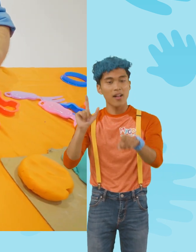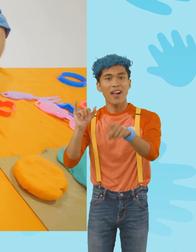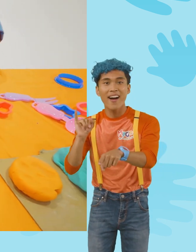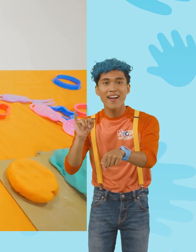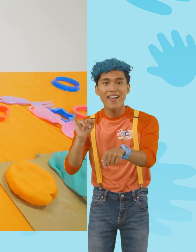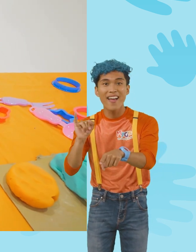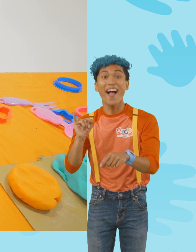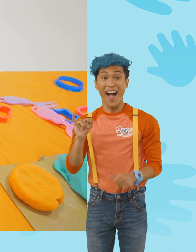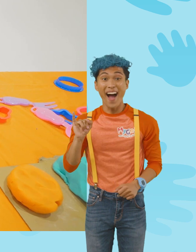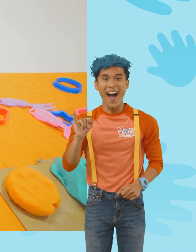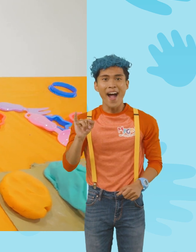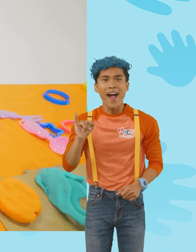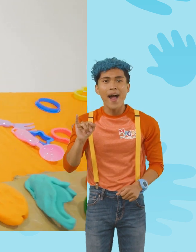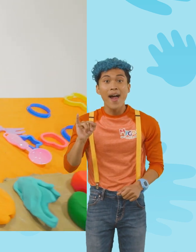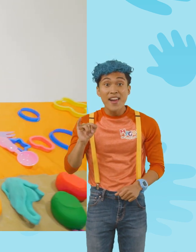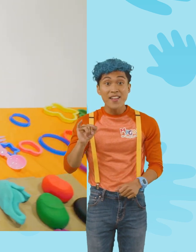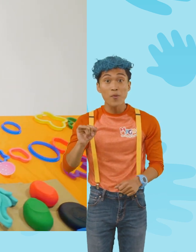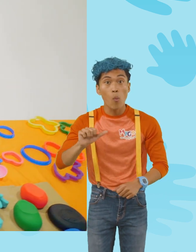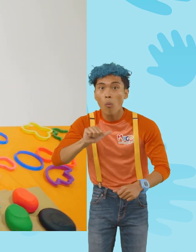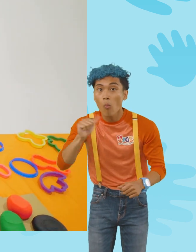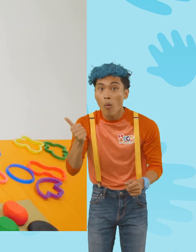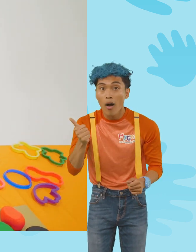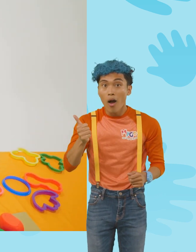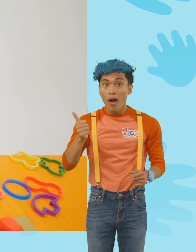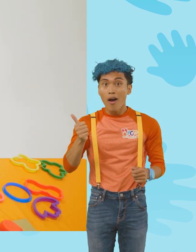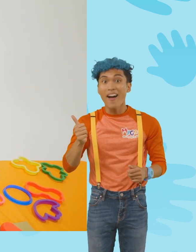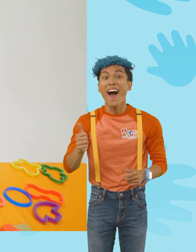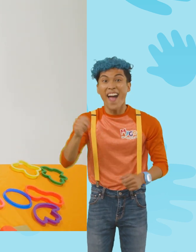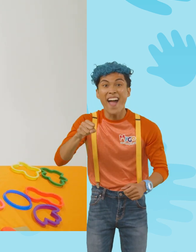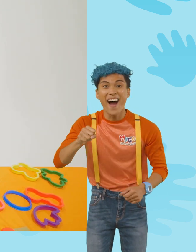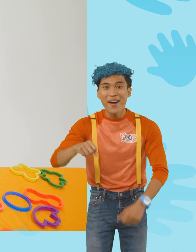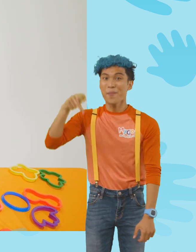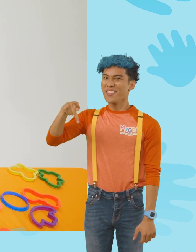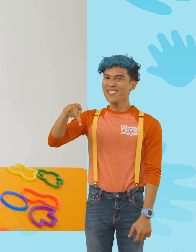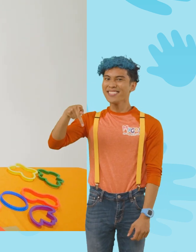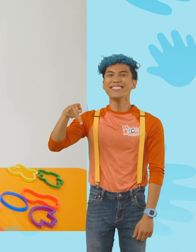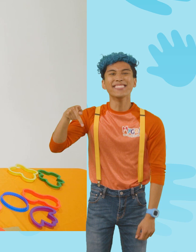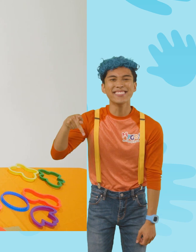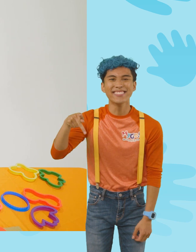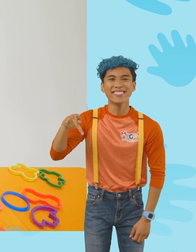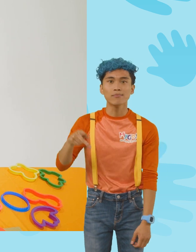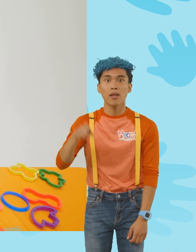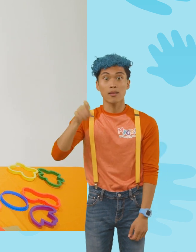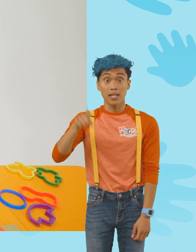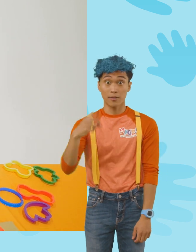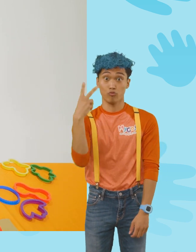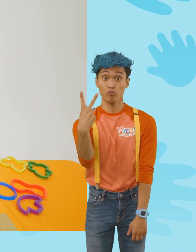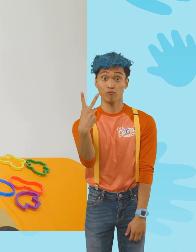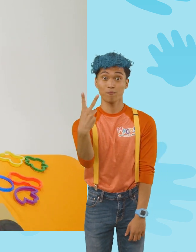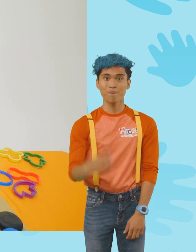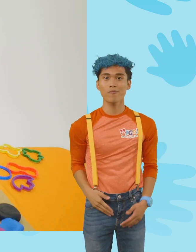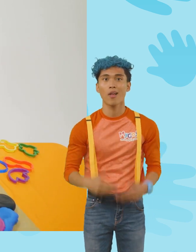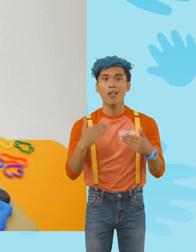I. What's the next letter? Yeah, P. And there's two of them.